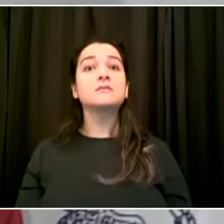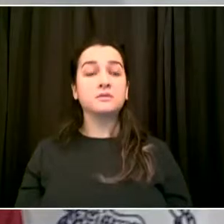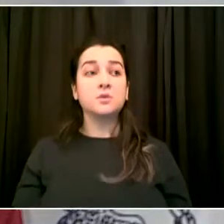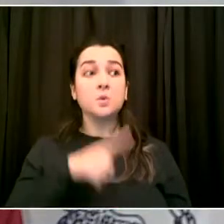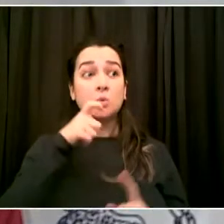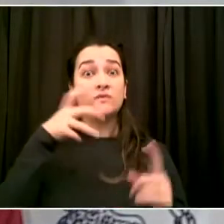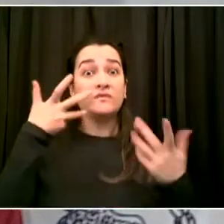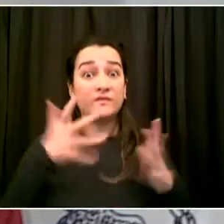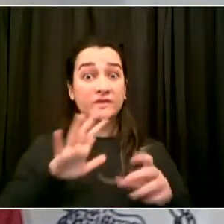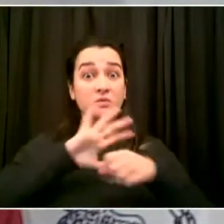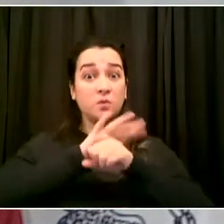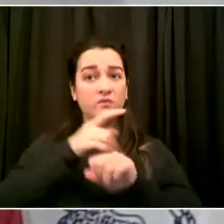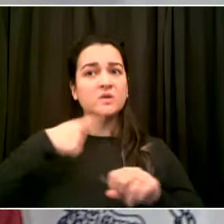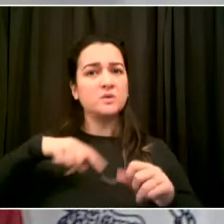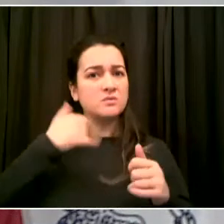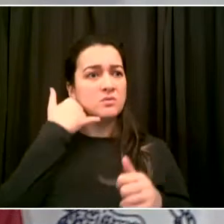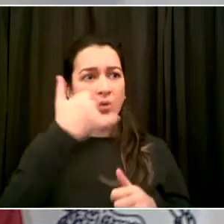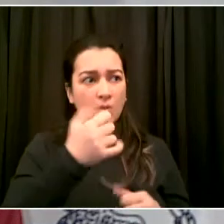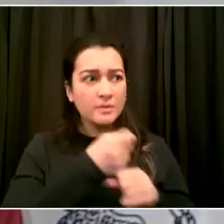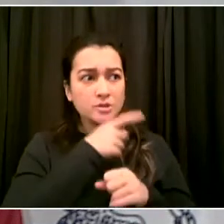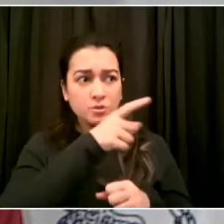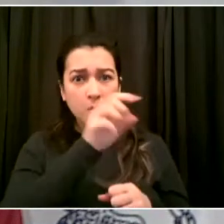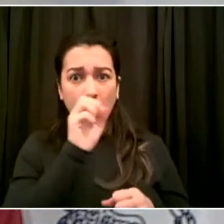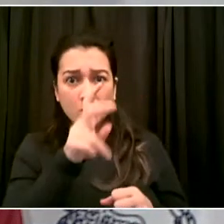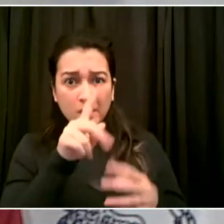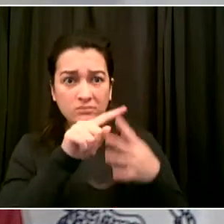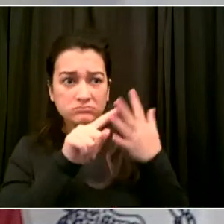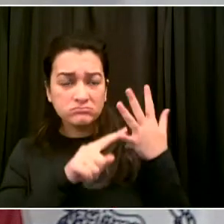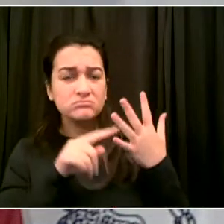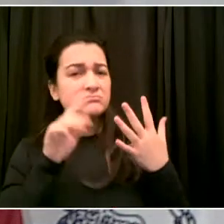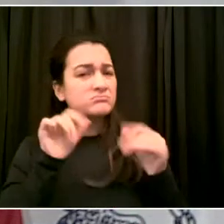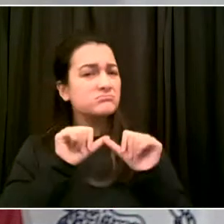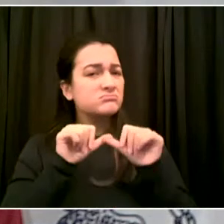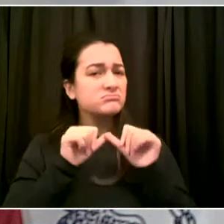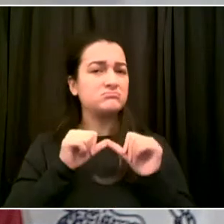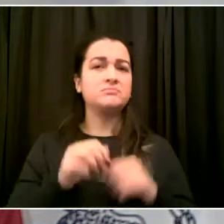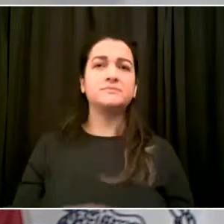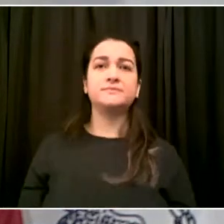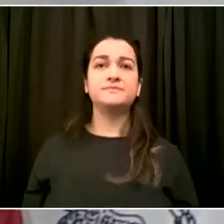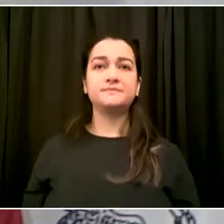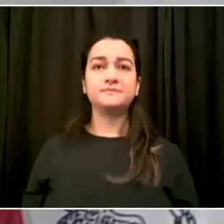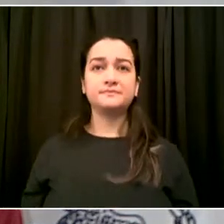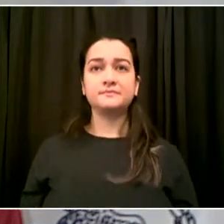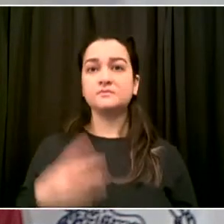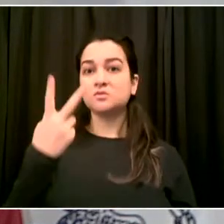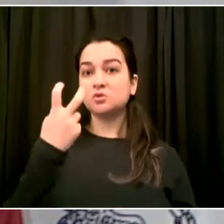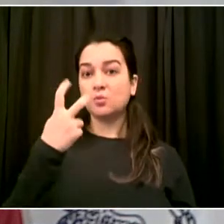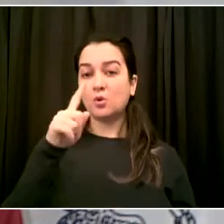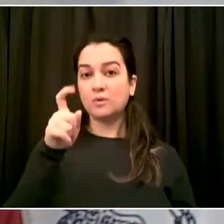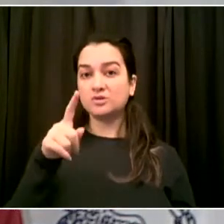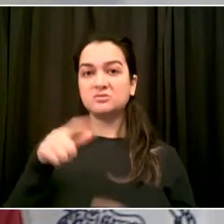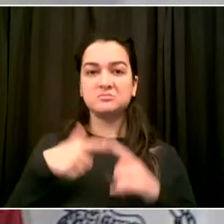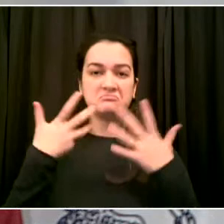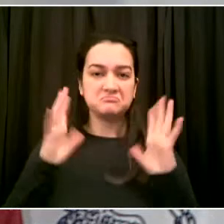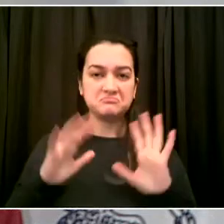you very much, Doctor. We have time for 2 more. First, we'll go to Marcia from WCBS.